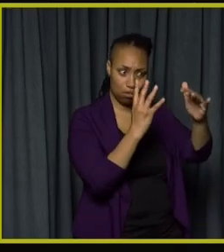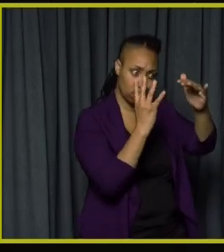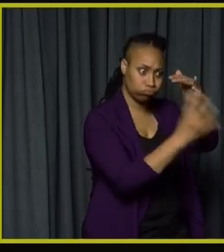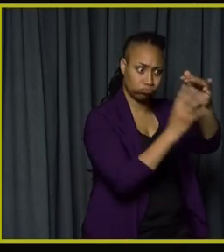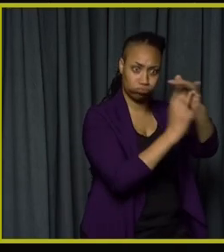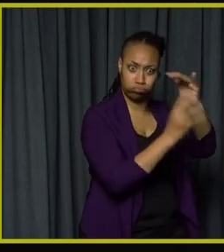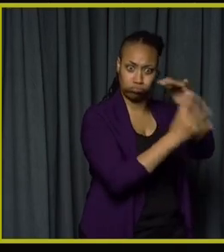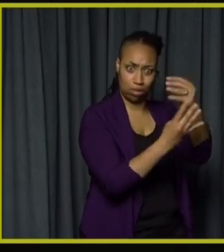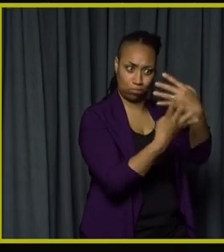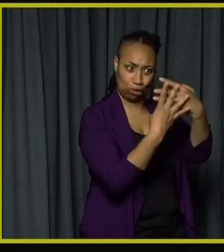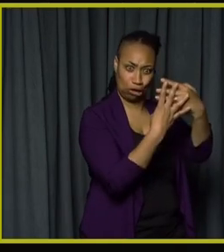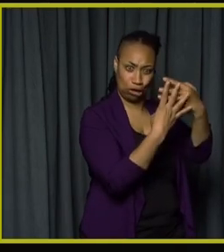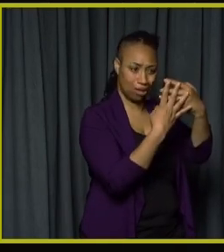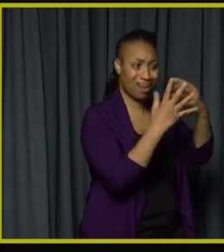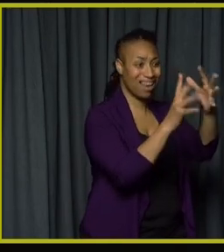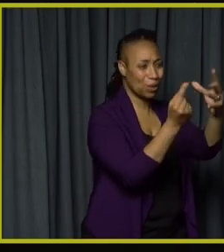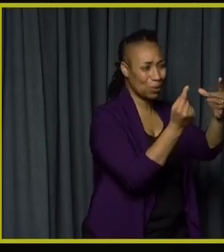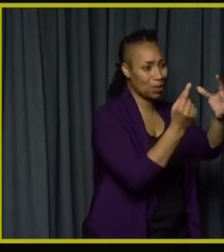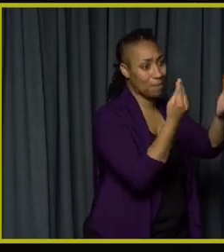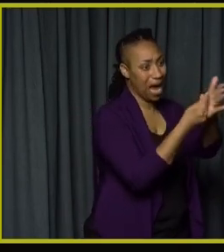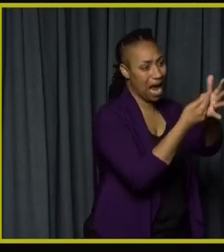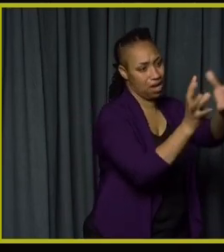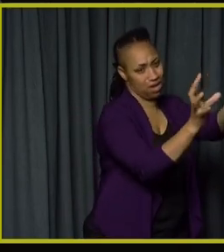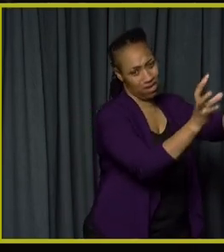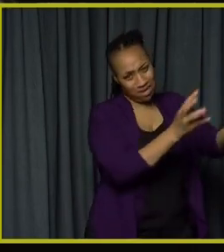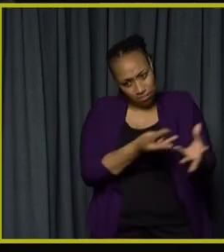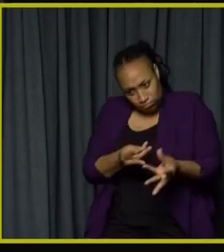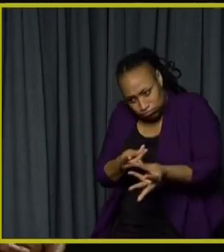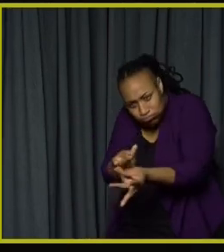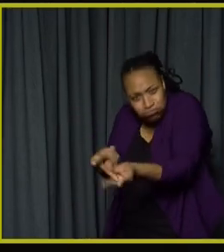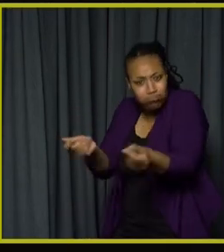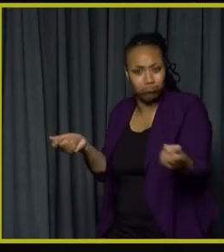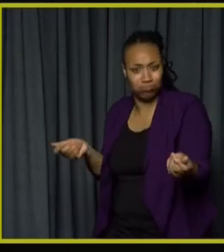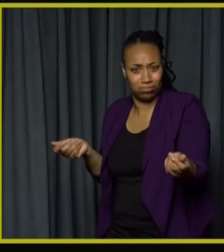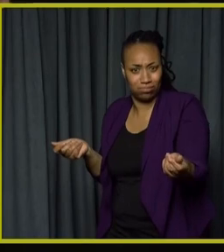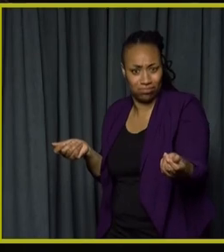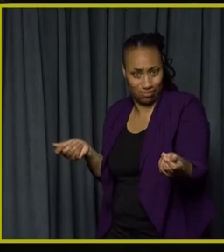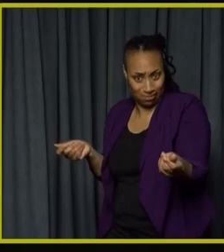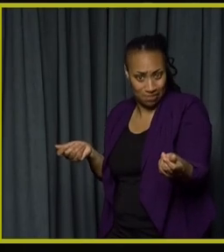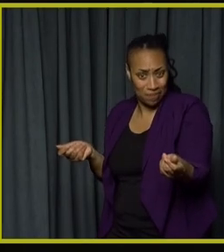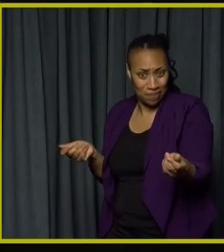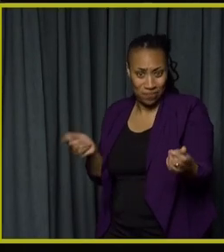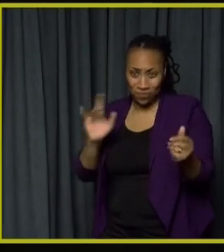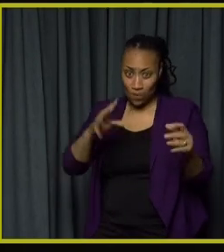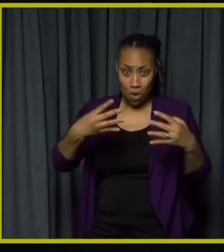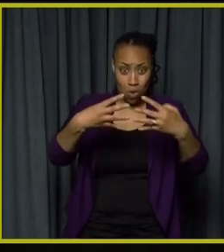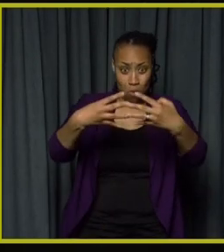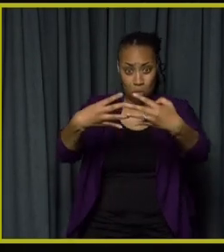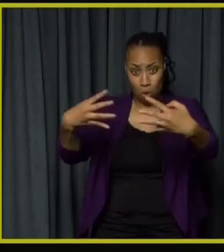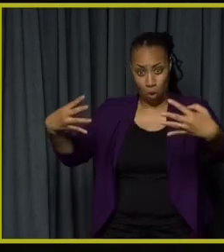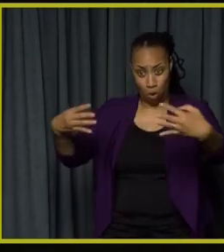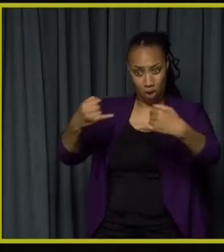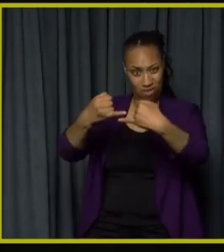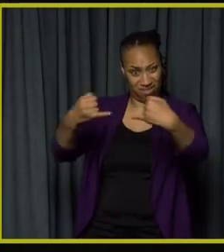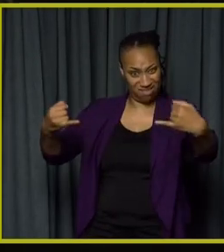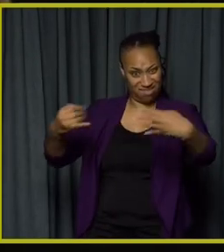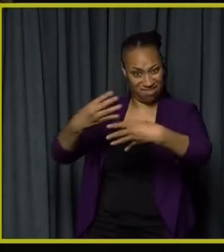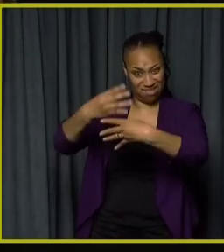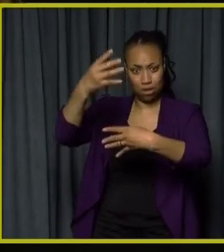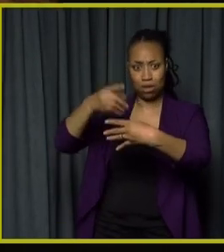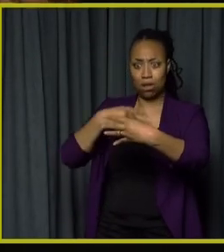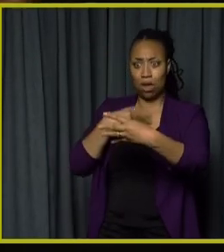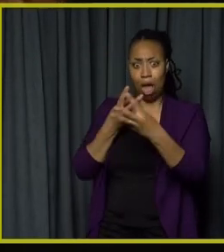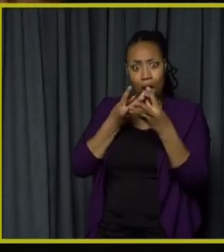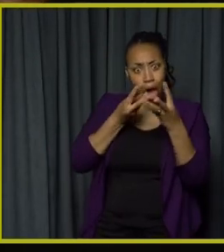all. If we stop pouring money and resources into a border wall, we could move that $24 billion into